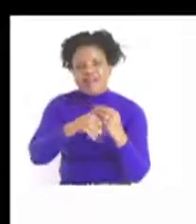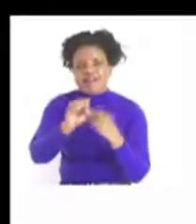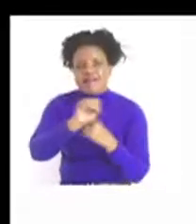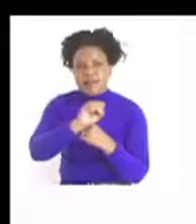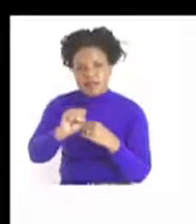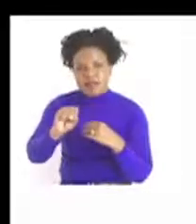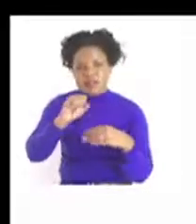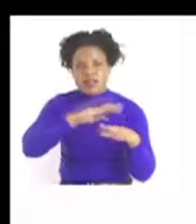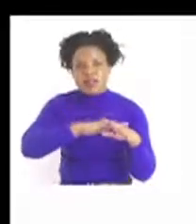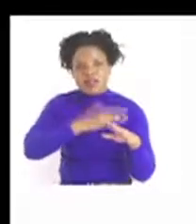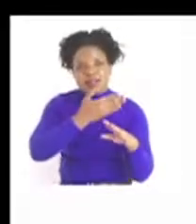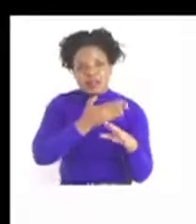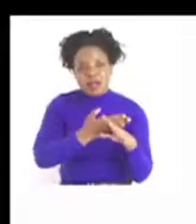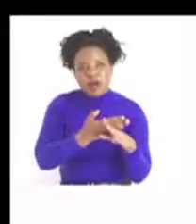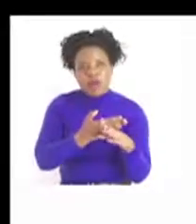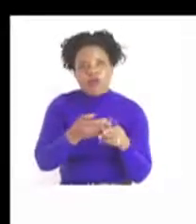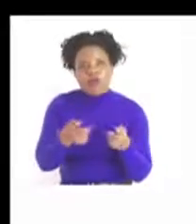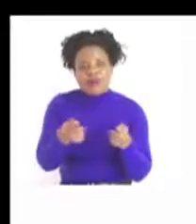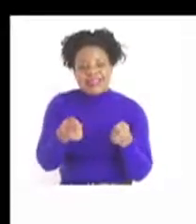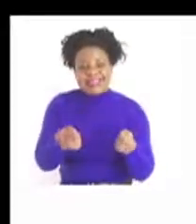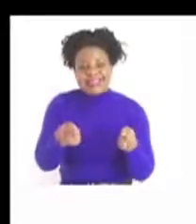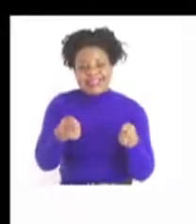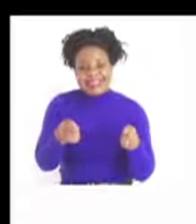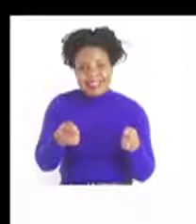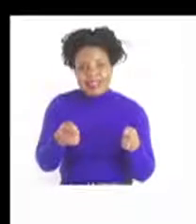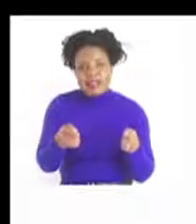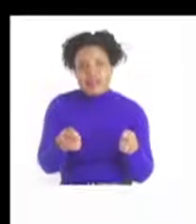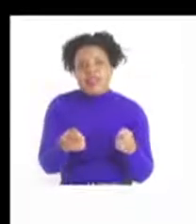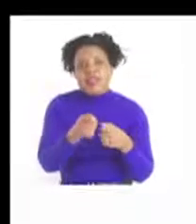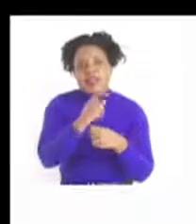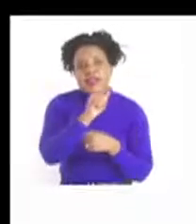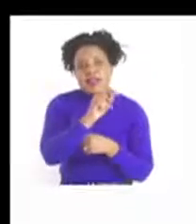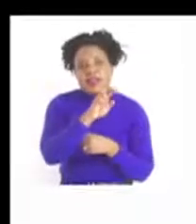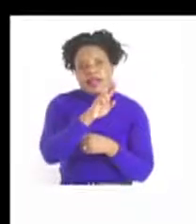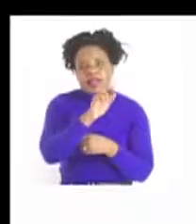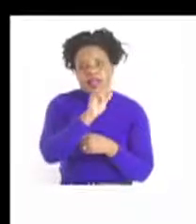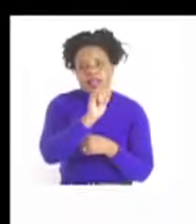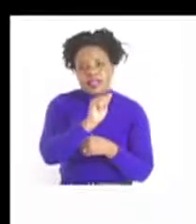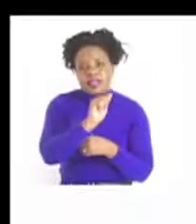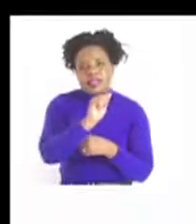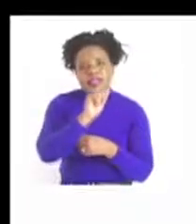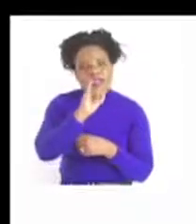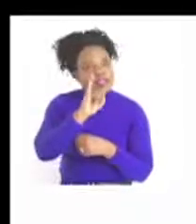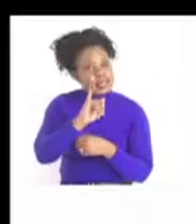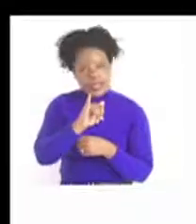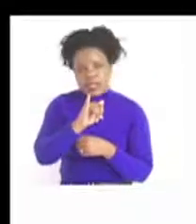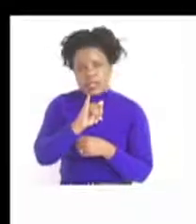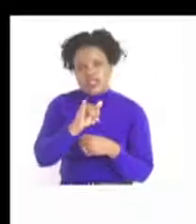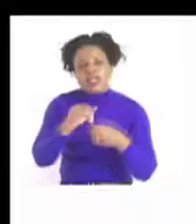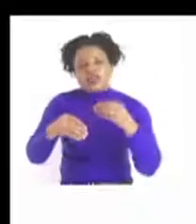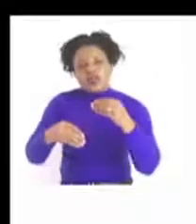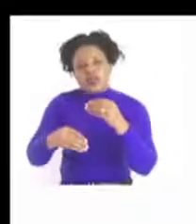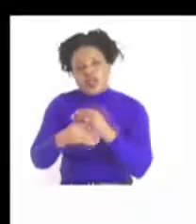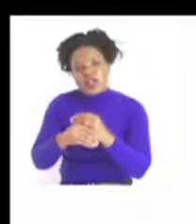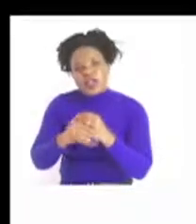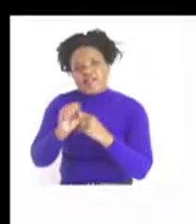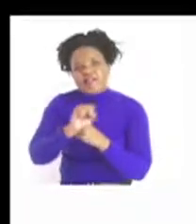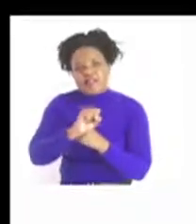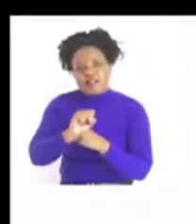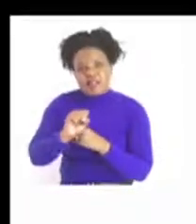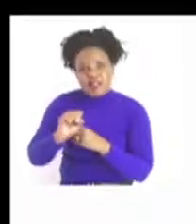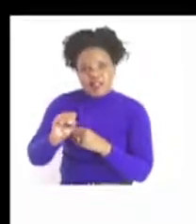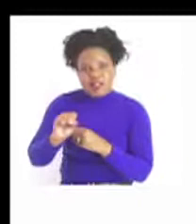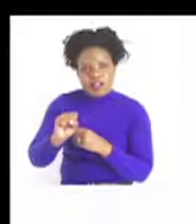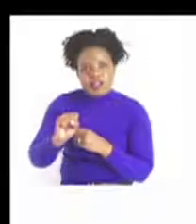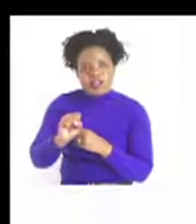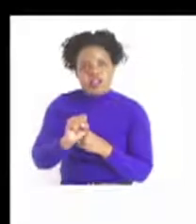guy, 3 guys. 1 monkey, 10 monkeys. 1 turkey, 2